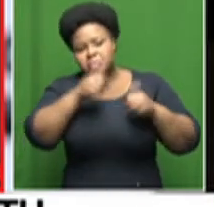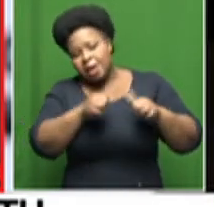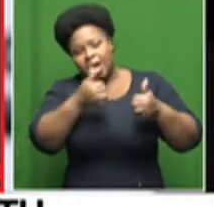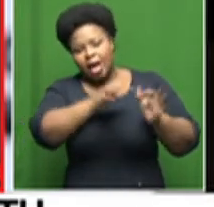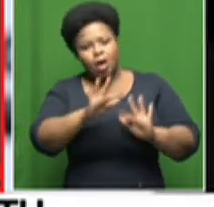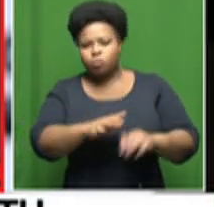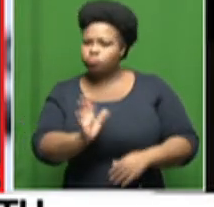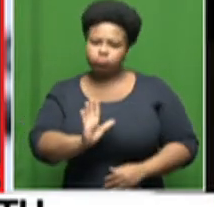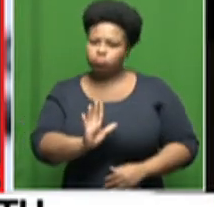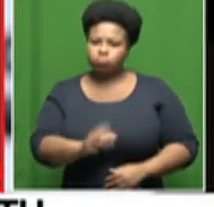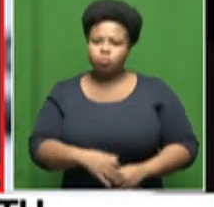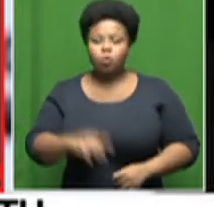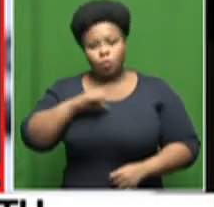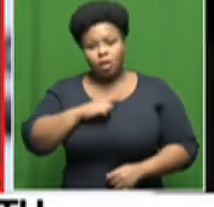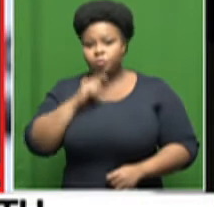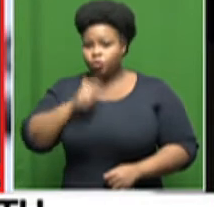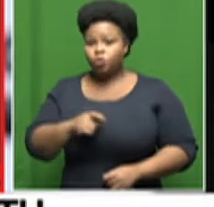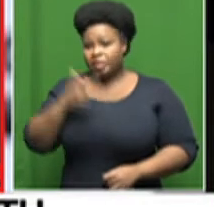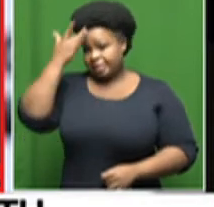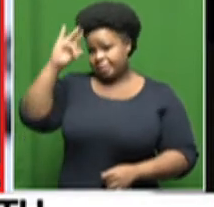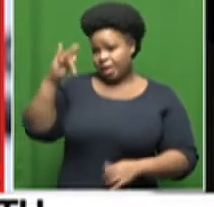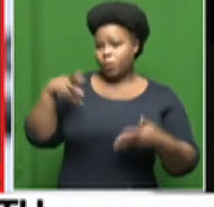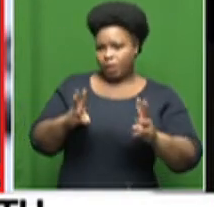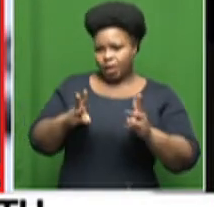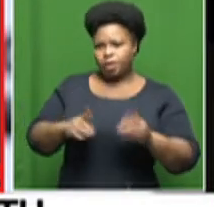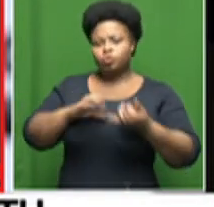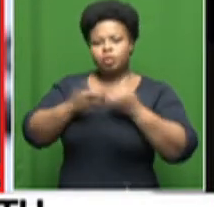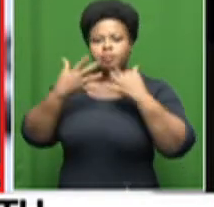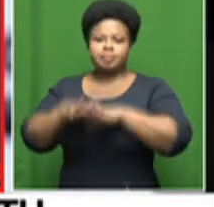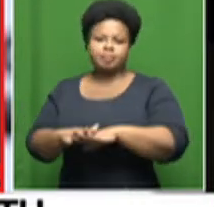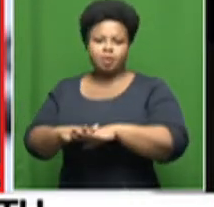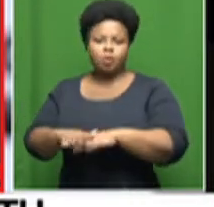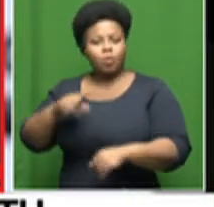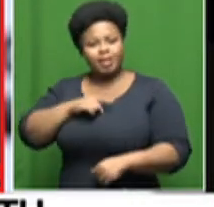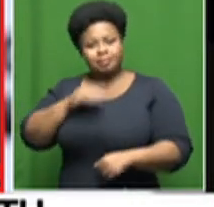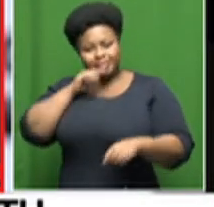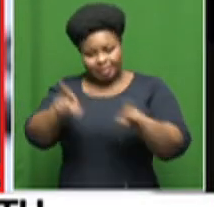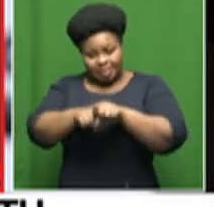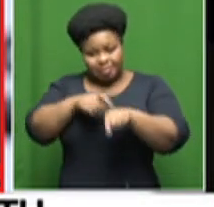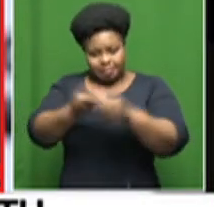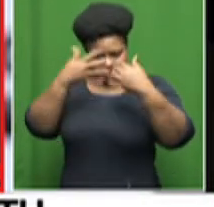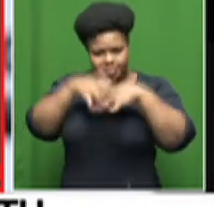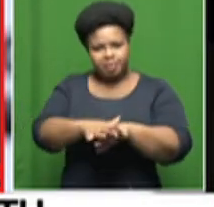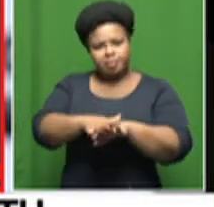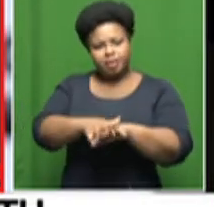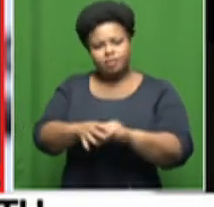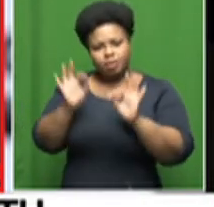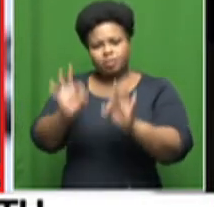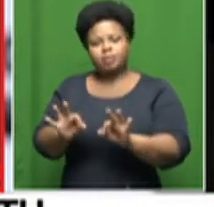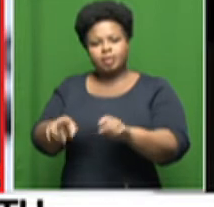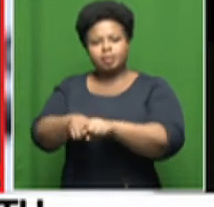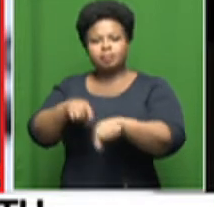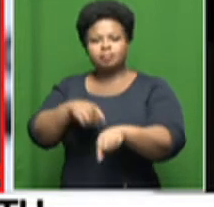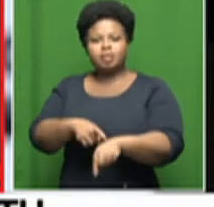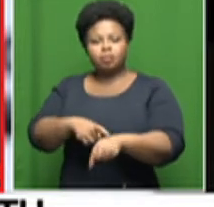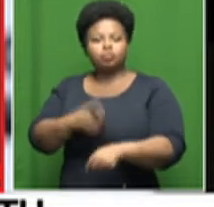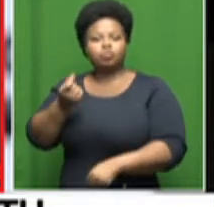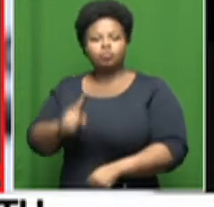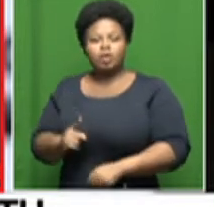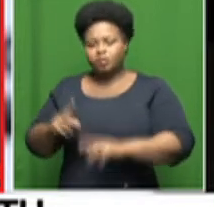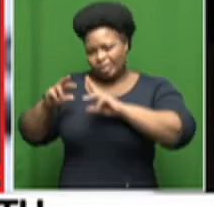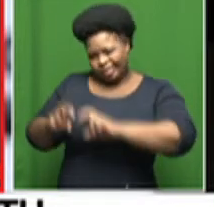Professor Abdul Karim said, smart way of implementing. So it's implementation But in addition, we have also to do a